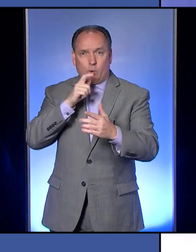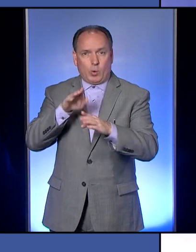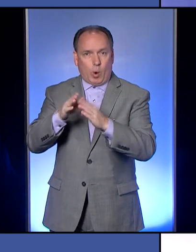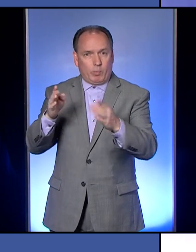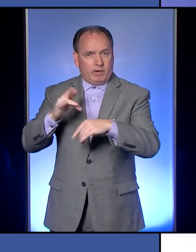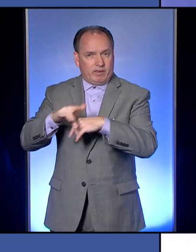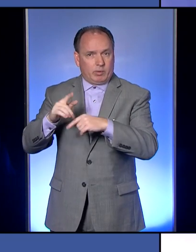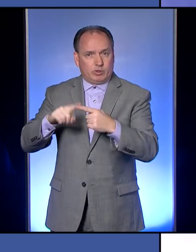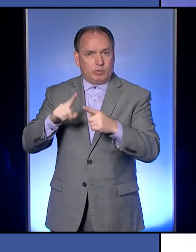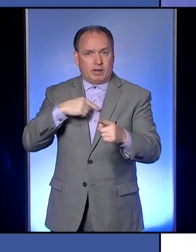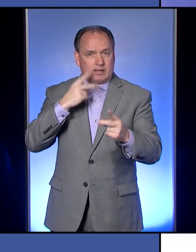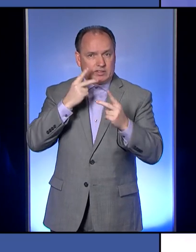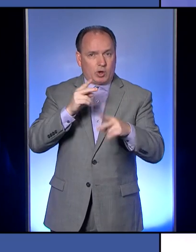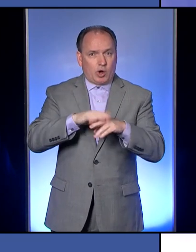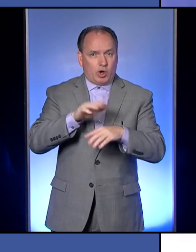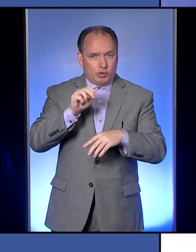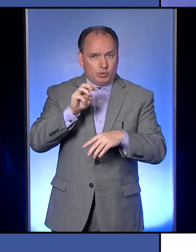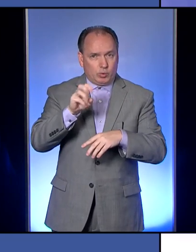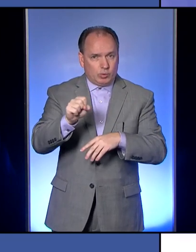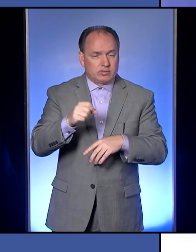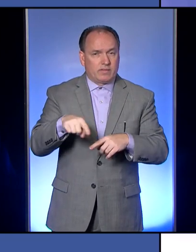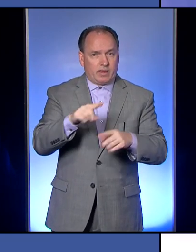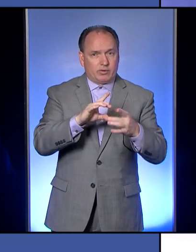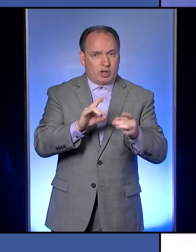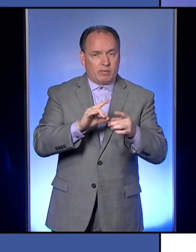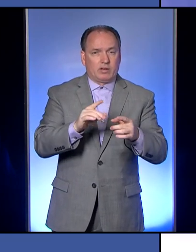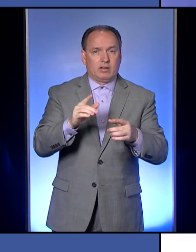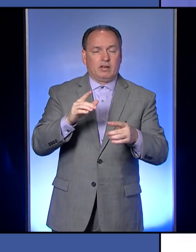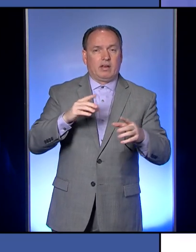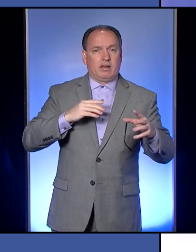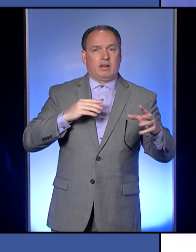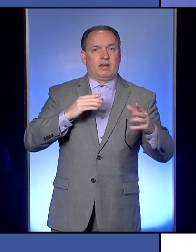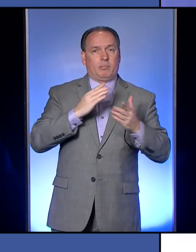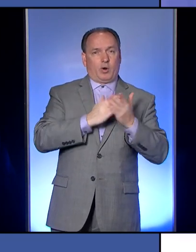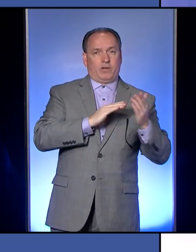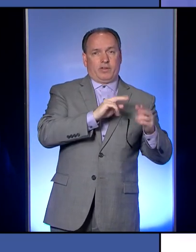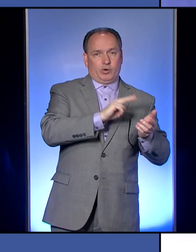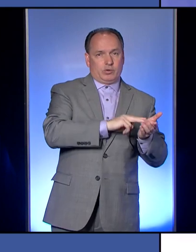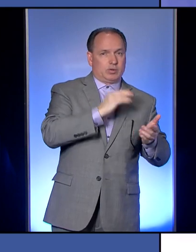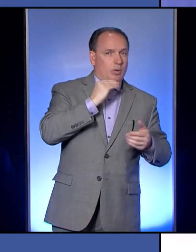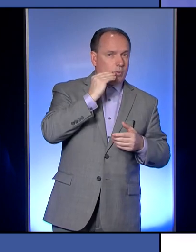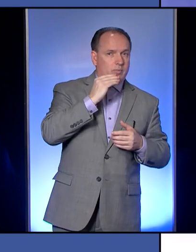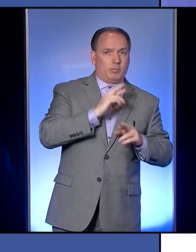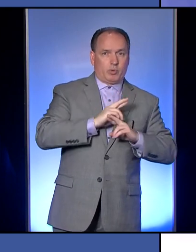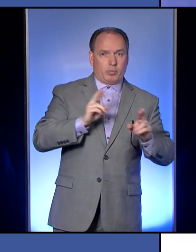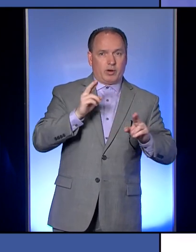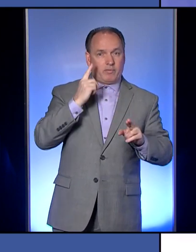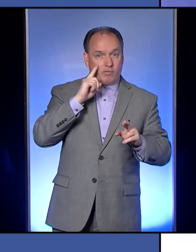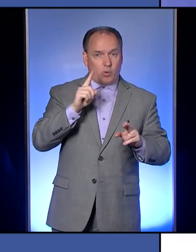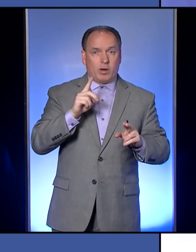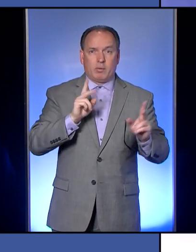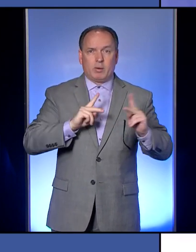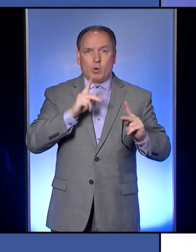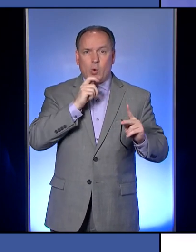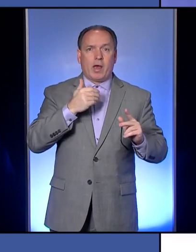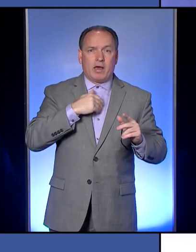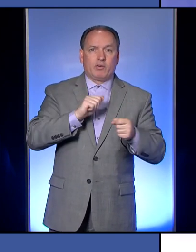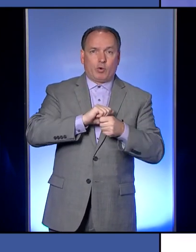saw certainly on the news them speaking of they've taken a section of their nursing home and prepared it for people who